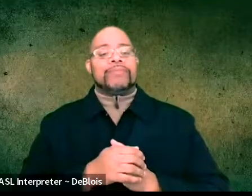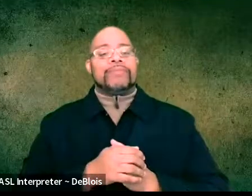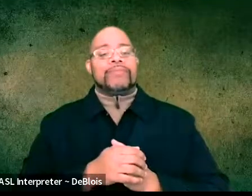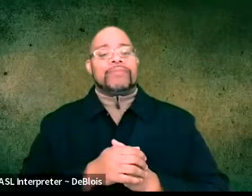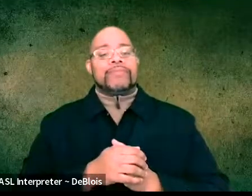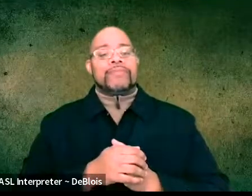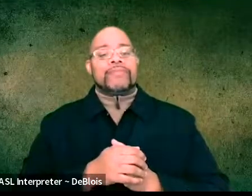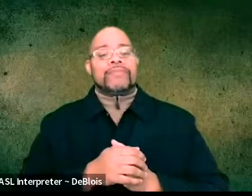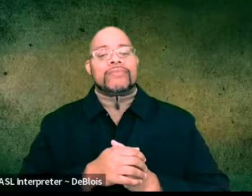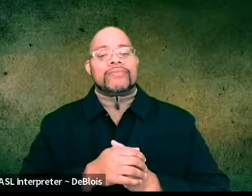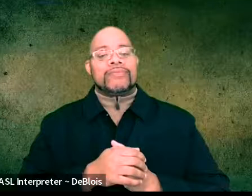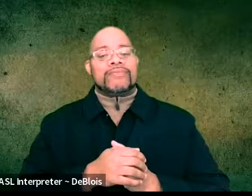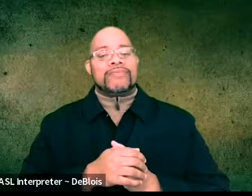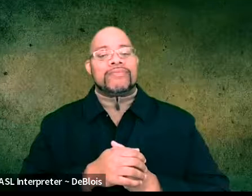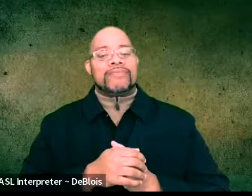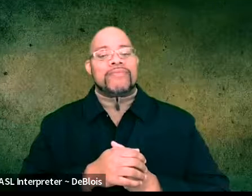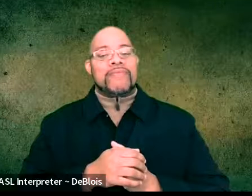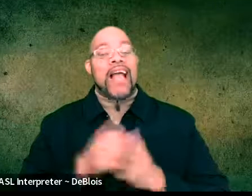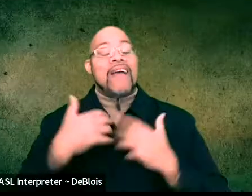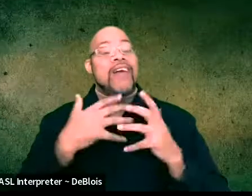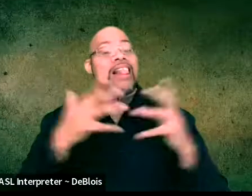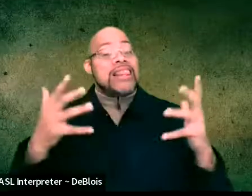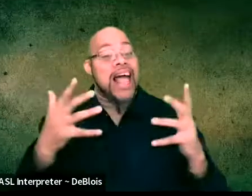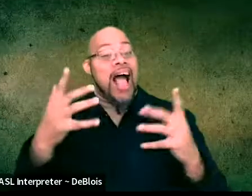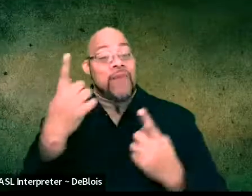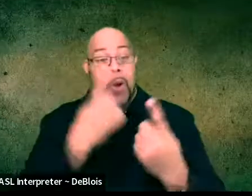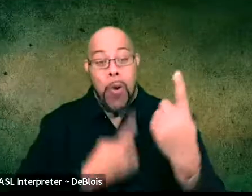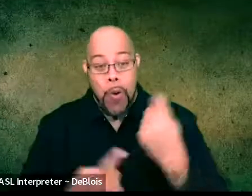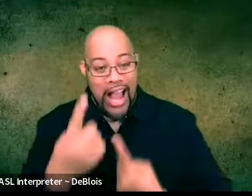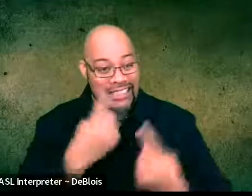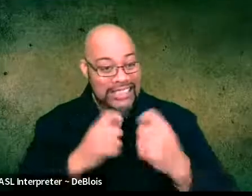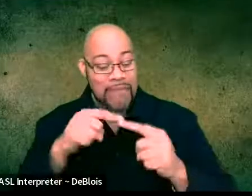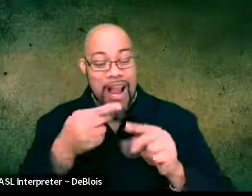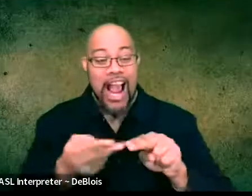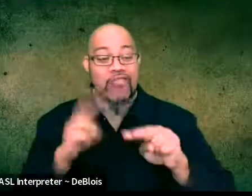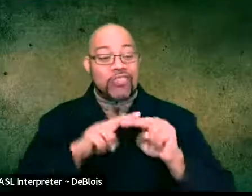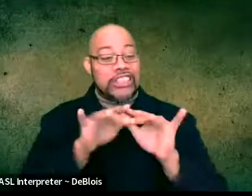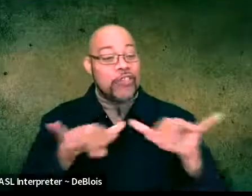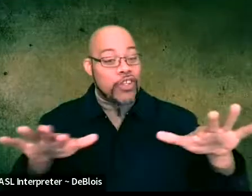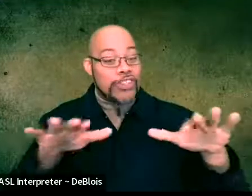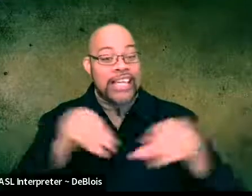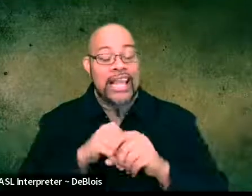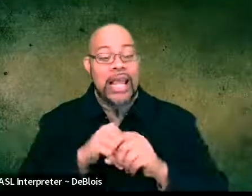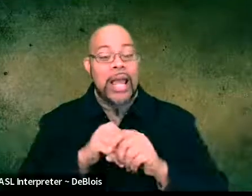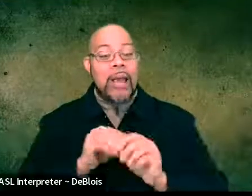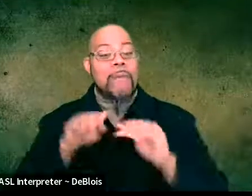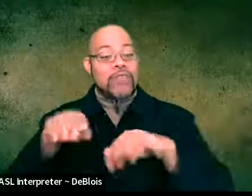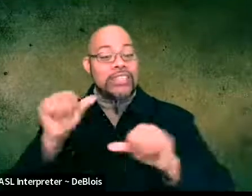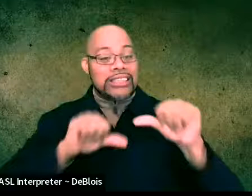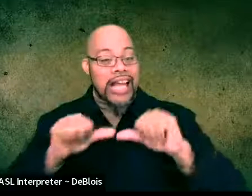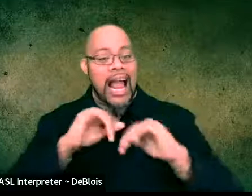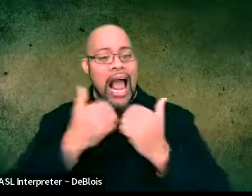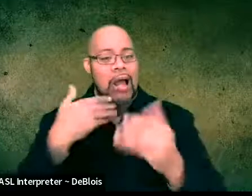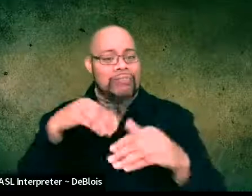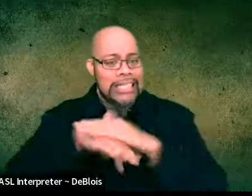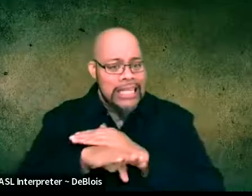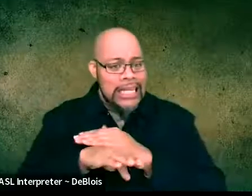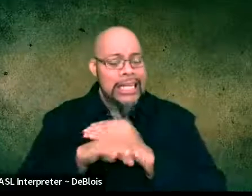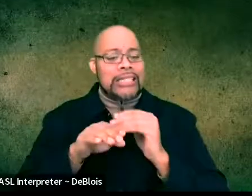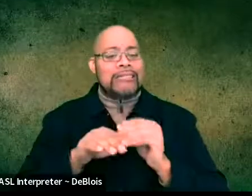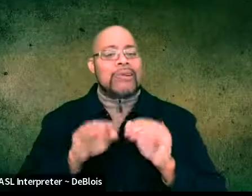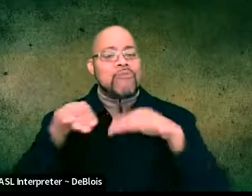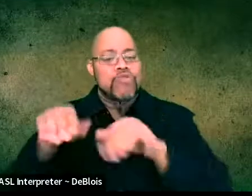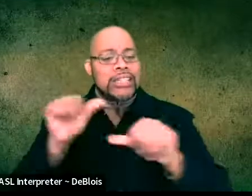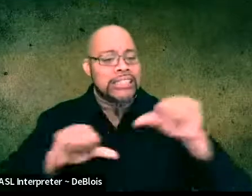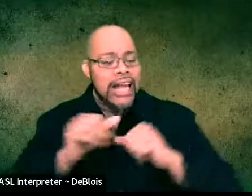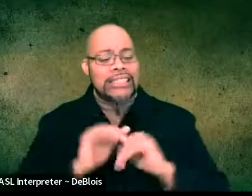because there are a lot of questions about increasing diversity in marine science, about how to get into marine science, about